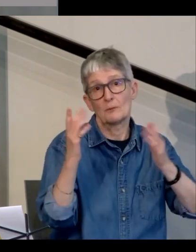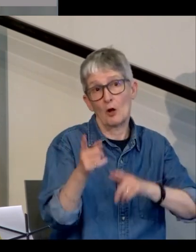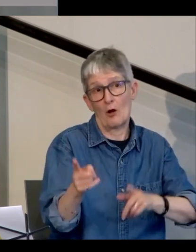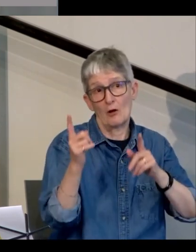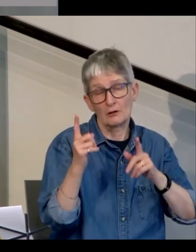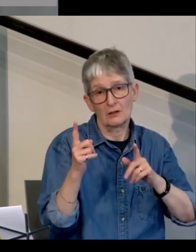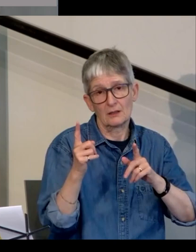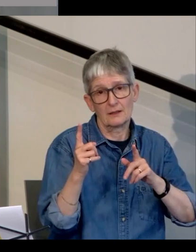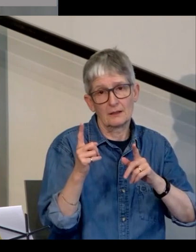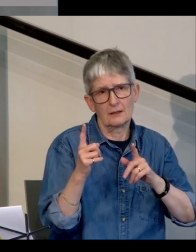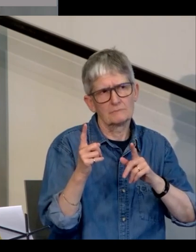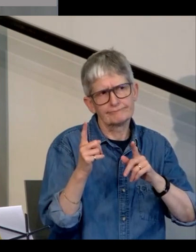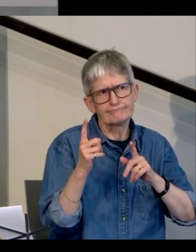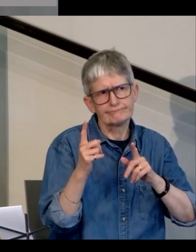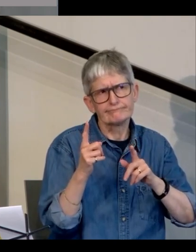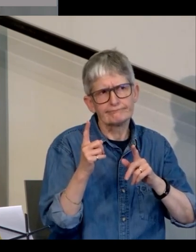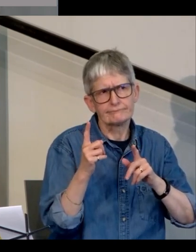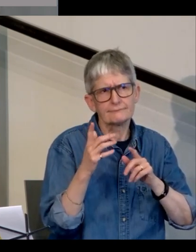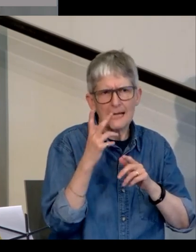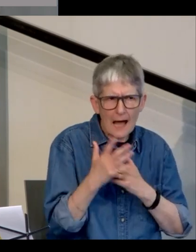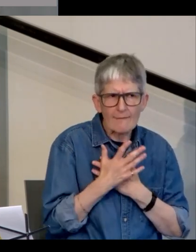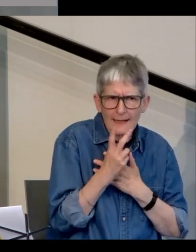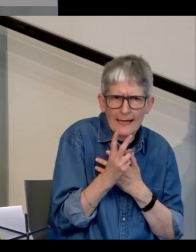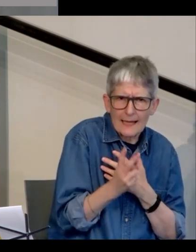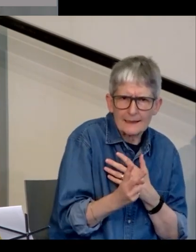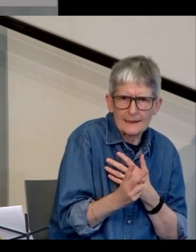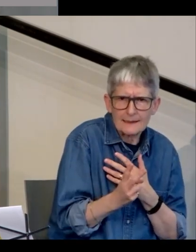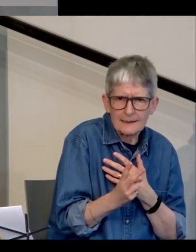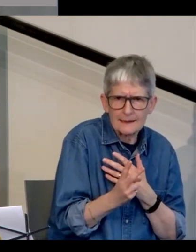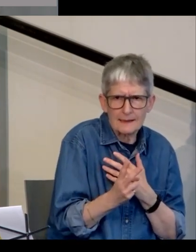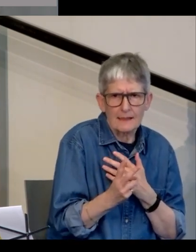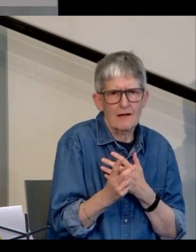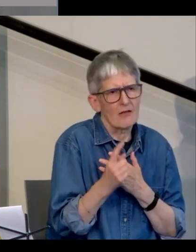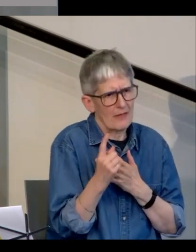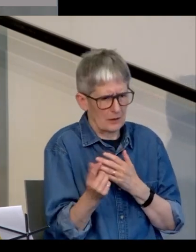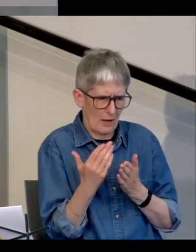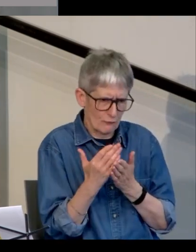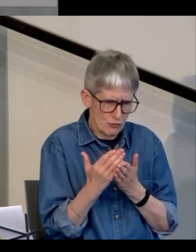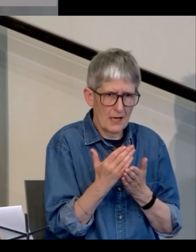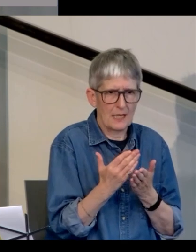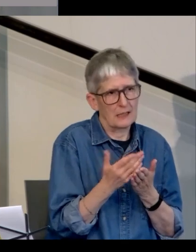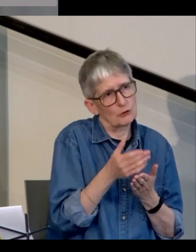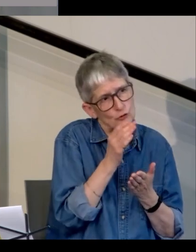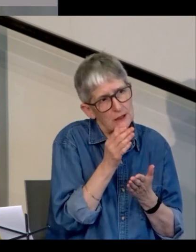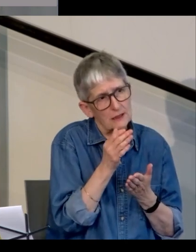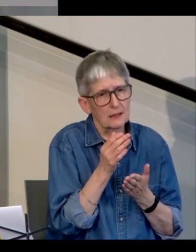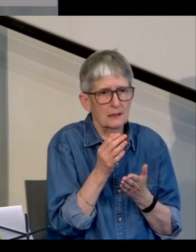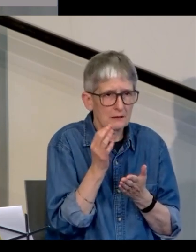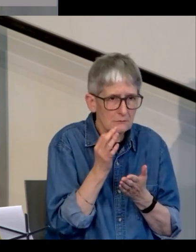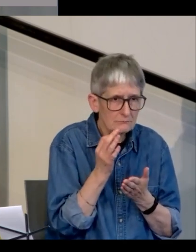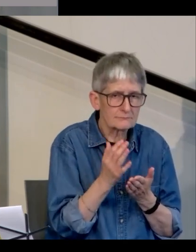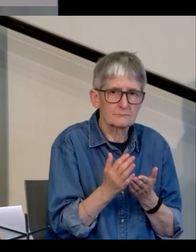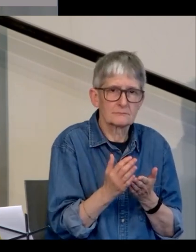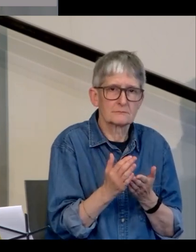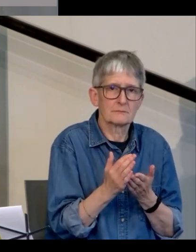that we will experience his love once again. We're going to take some bread soon. We're going to drink what is grape juice. And I